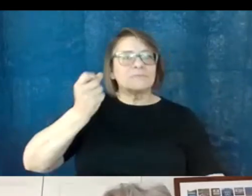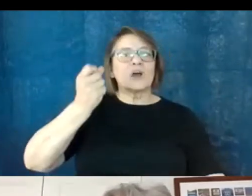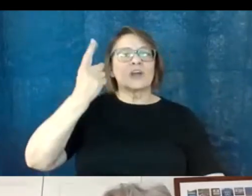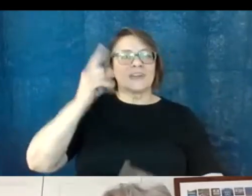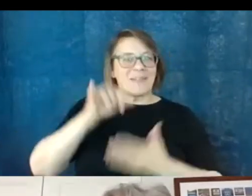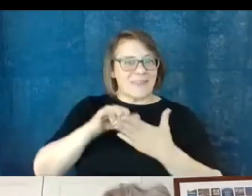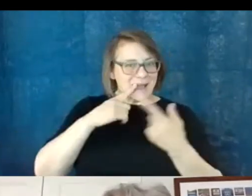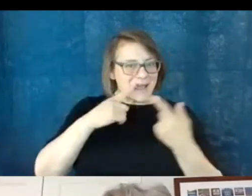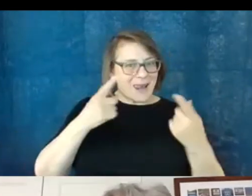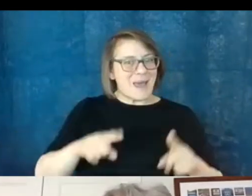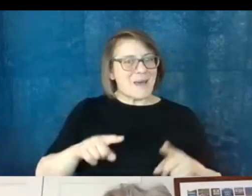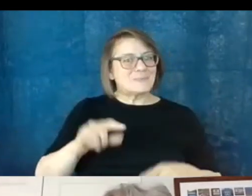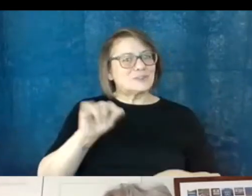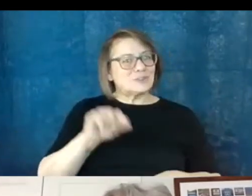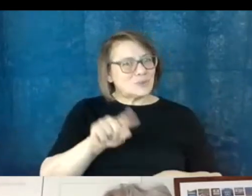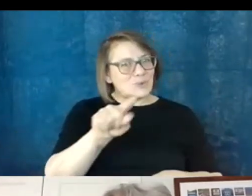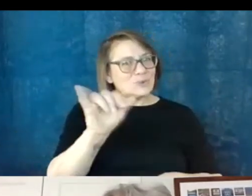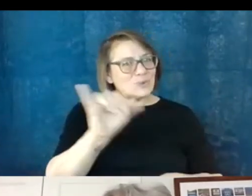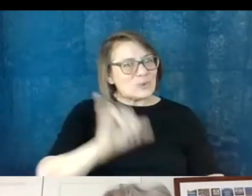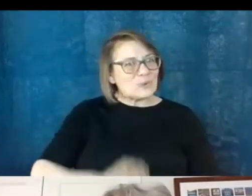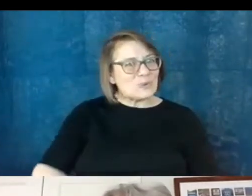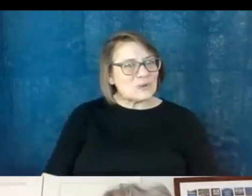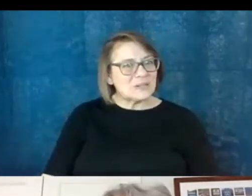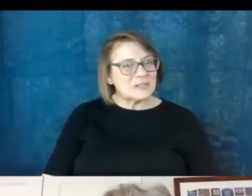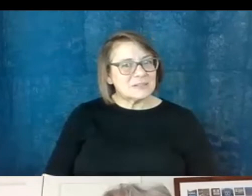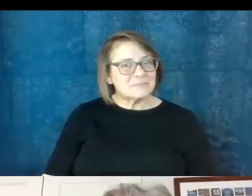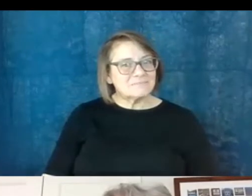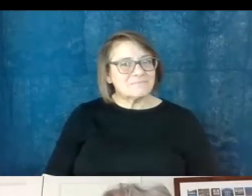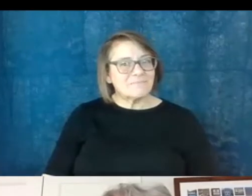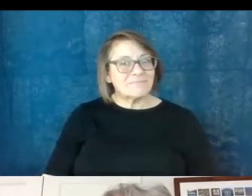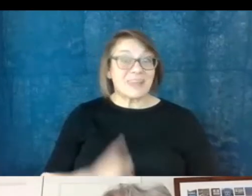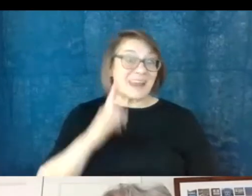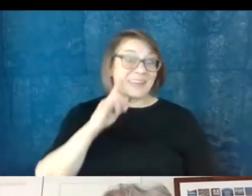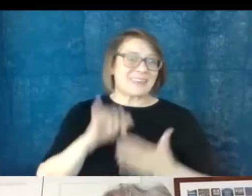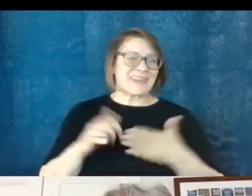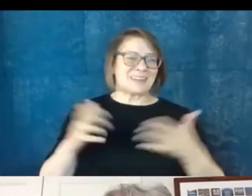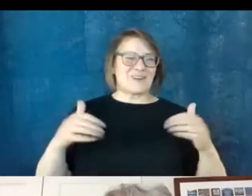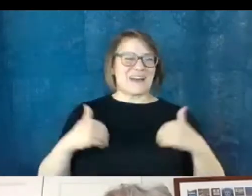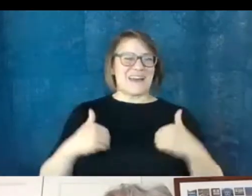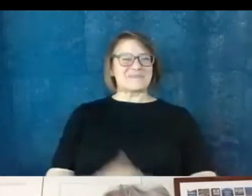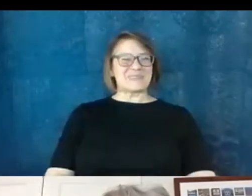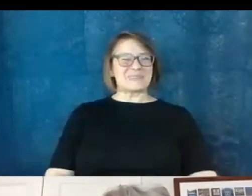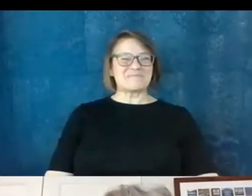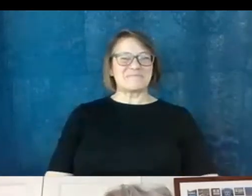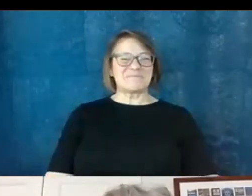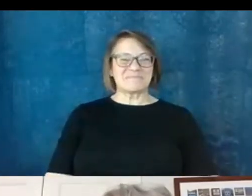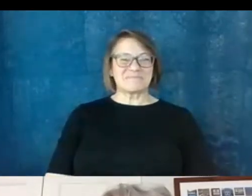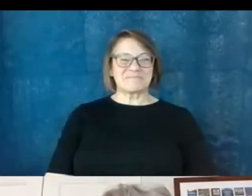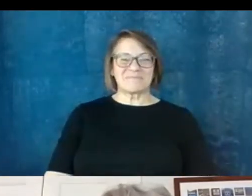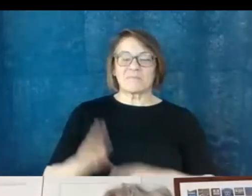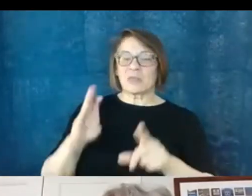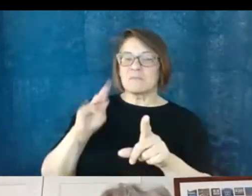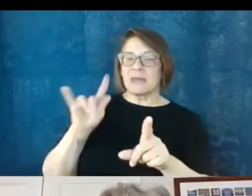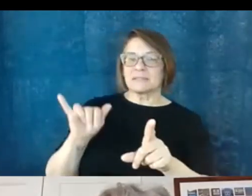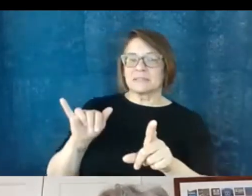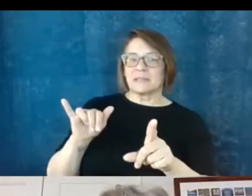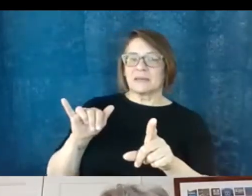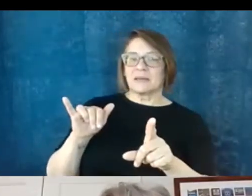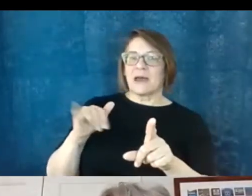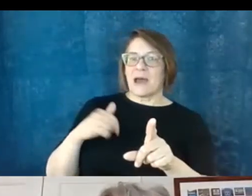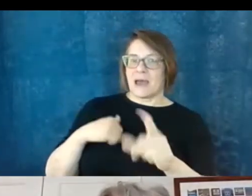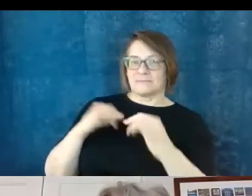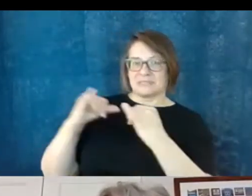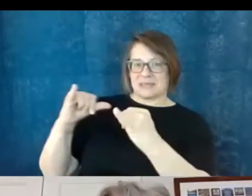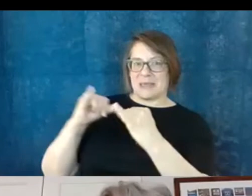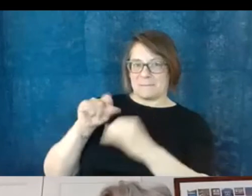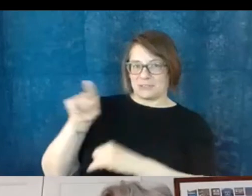happen as well. Yeah, and I think that's all I have. I'll just say you have a kindred soul here. I'm